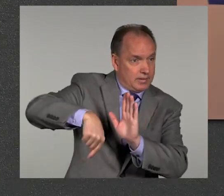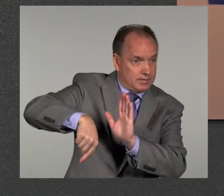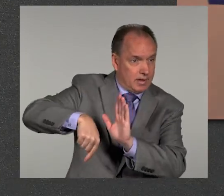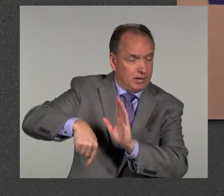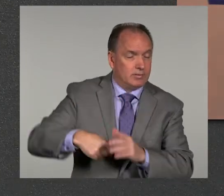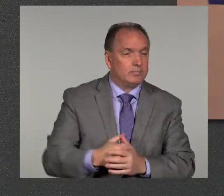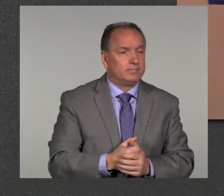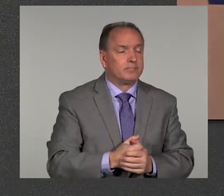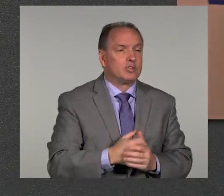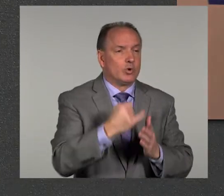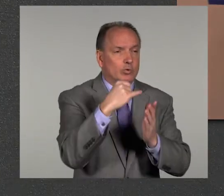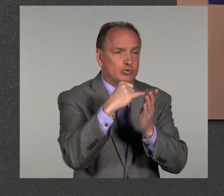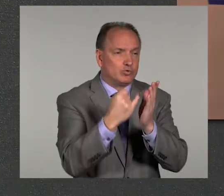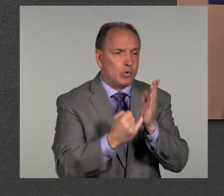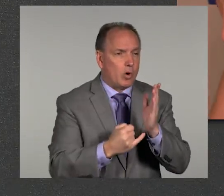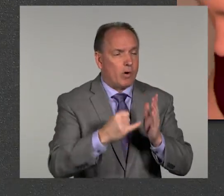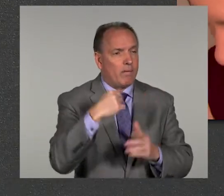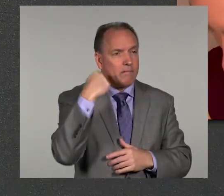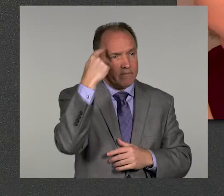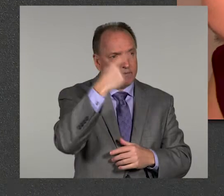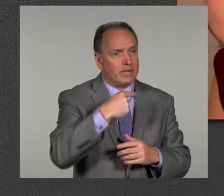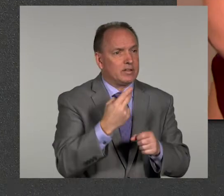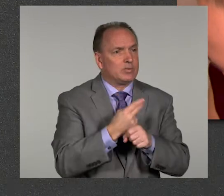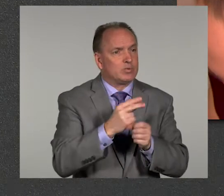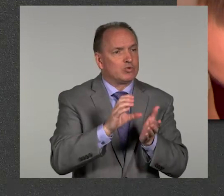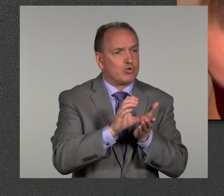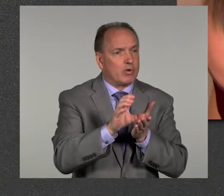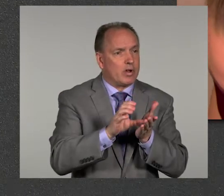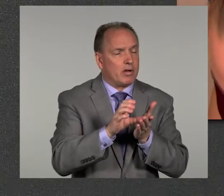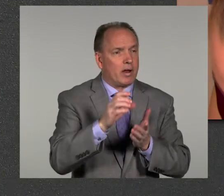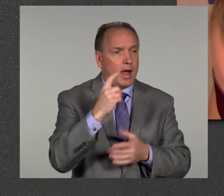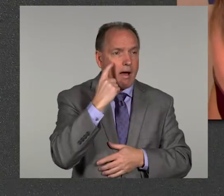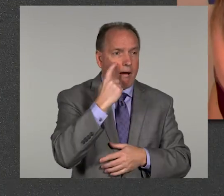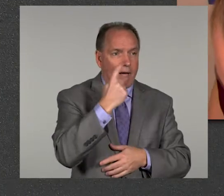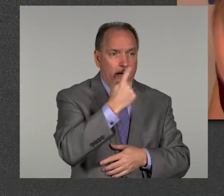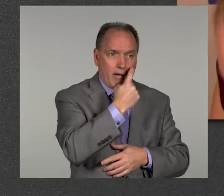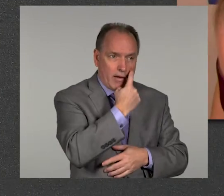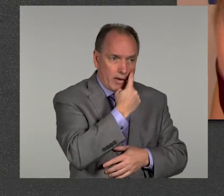his face on. So with that, I'm gonna draw eyes.